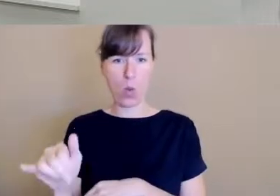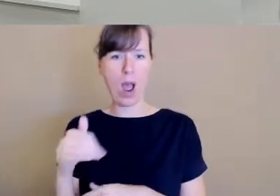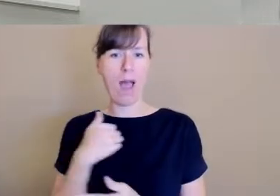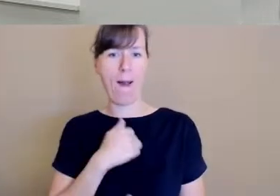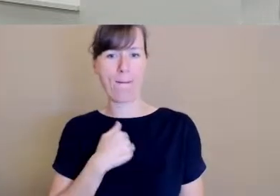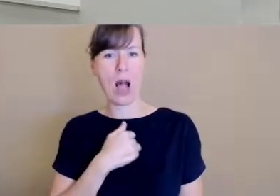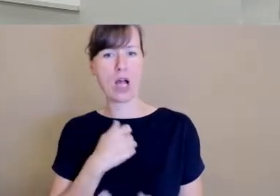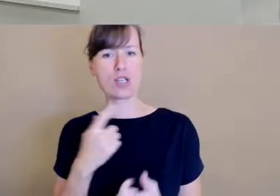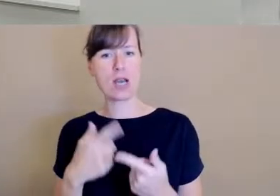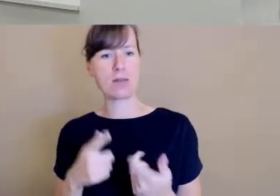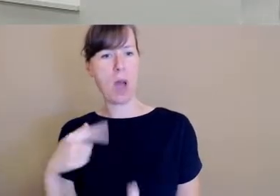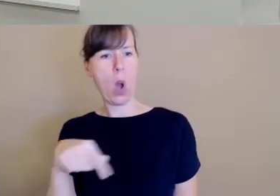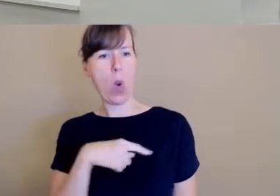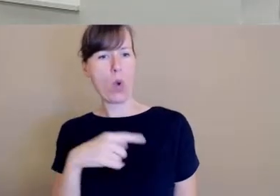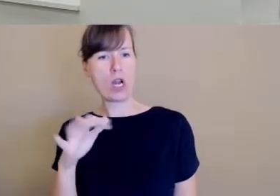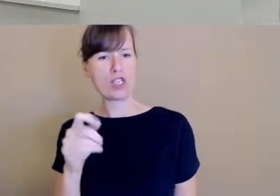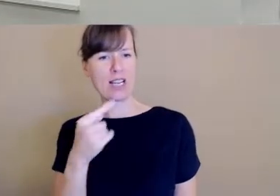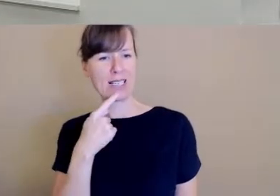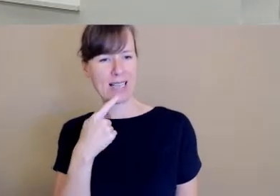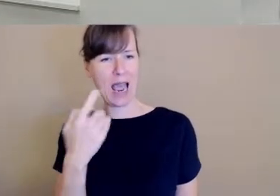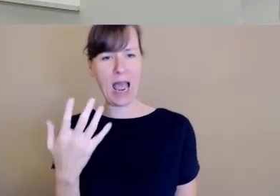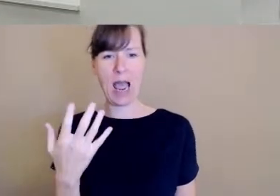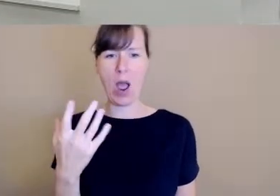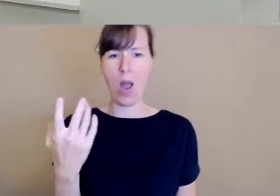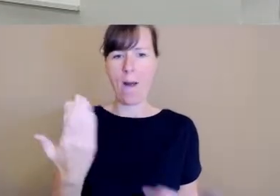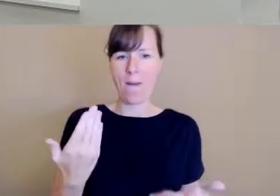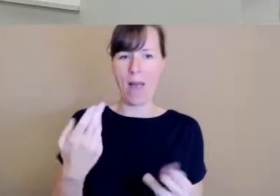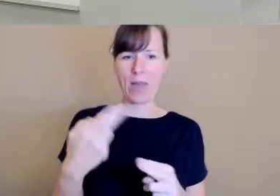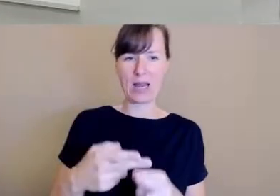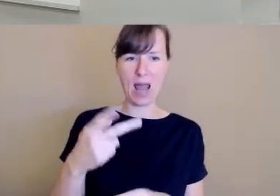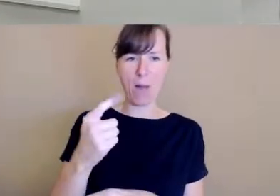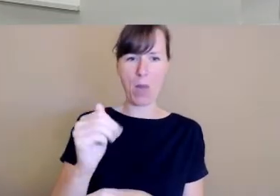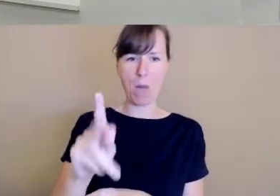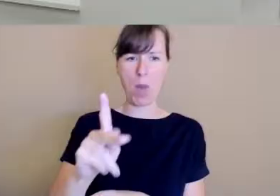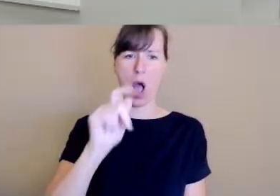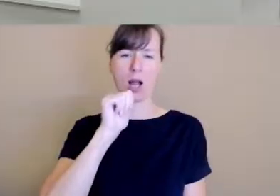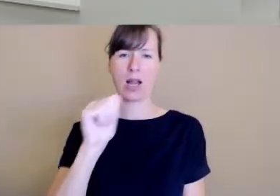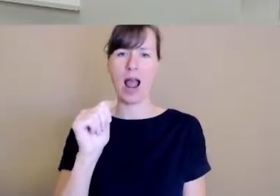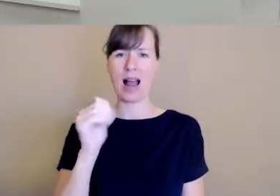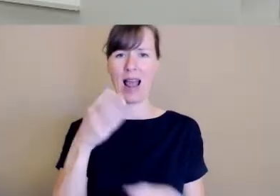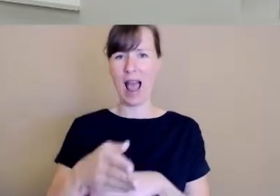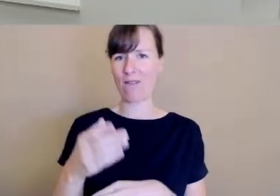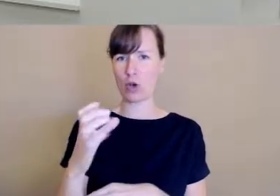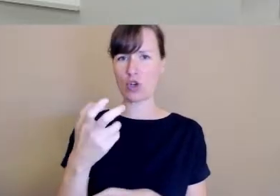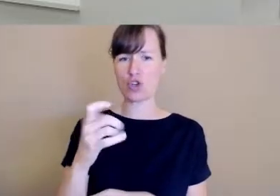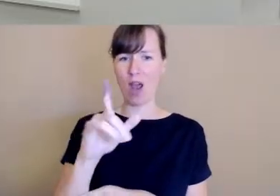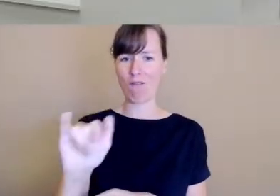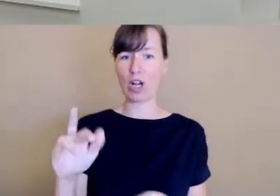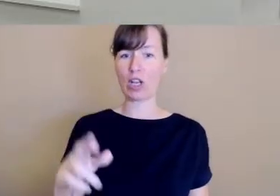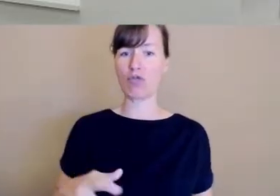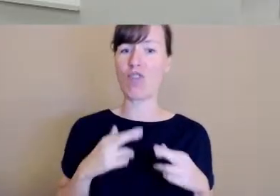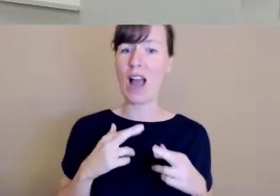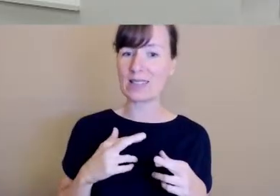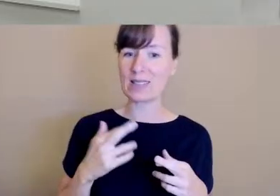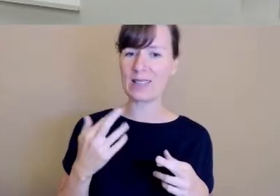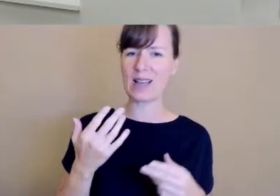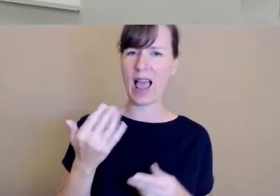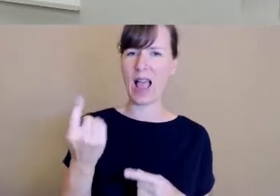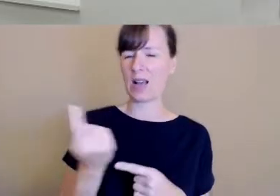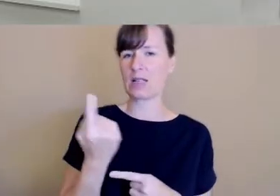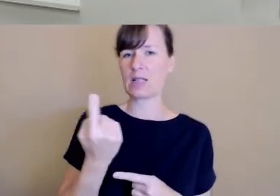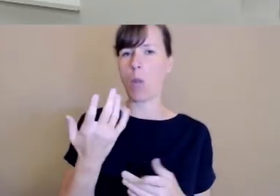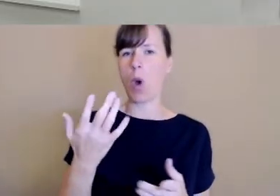like it's a neutral party. It's not someone, he was here and so here's his park. So maybe it's less